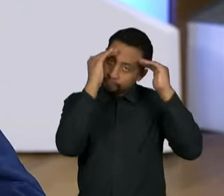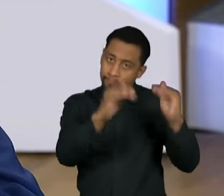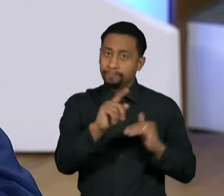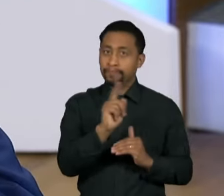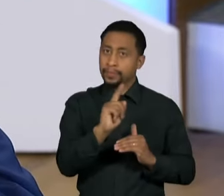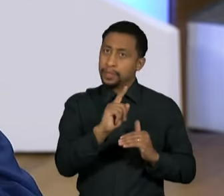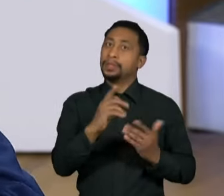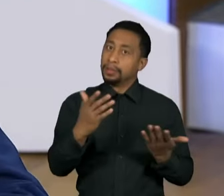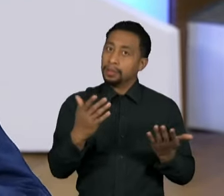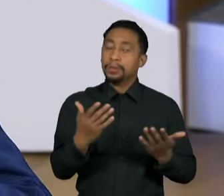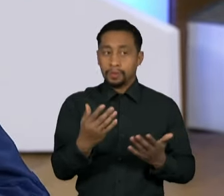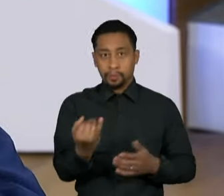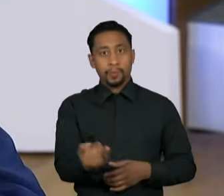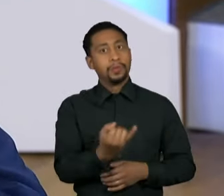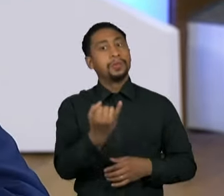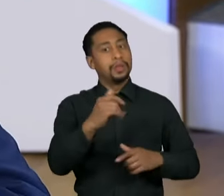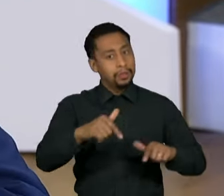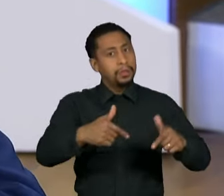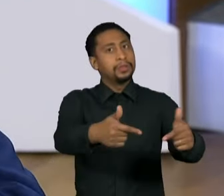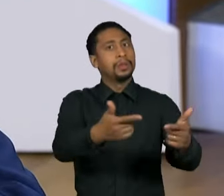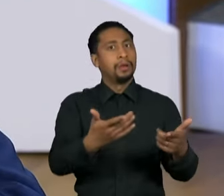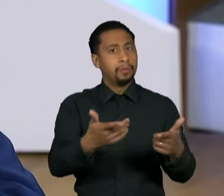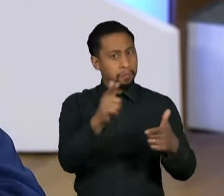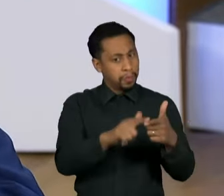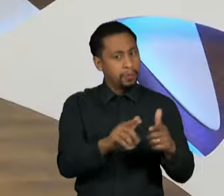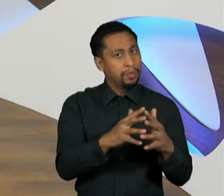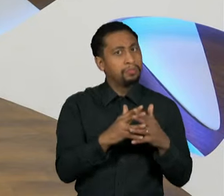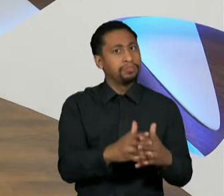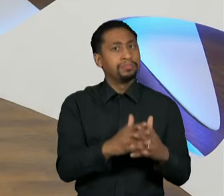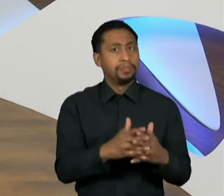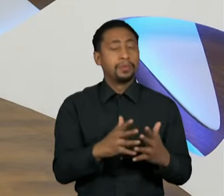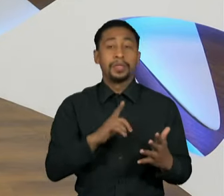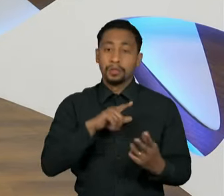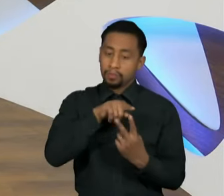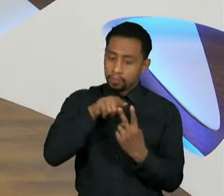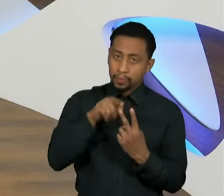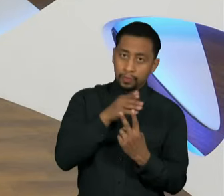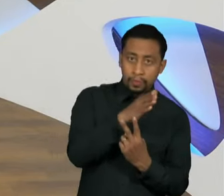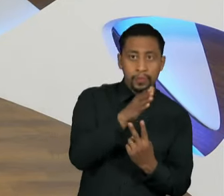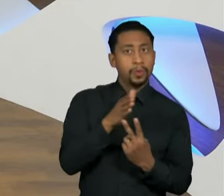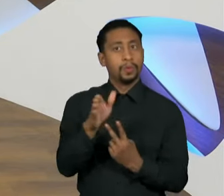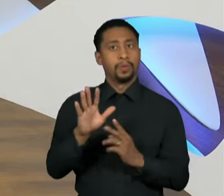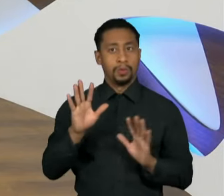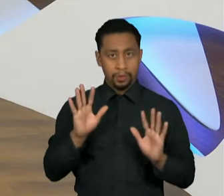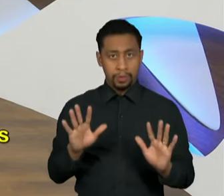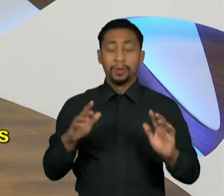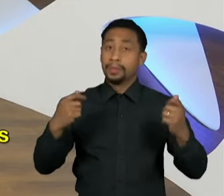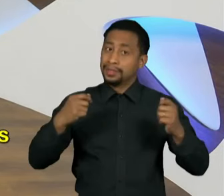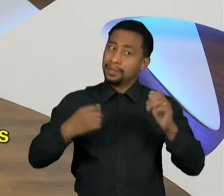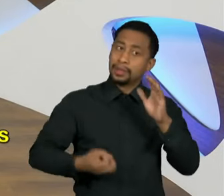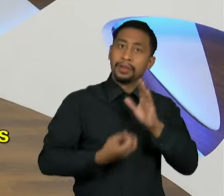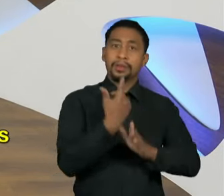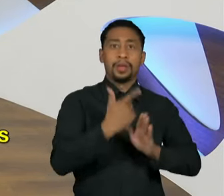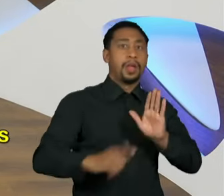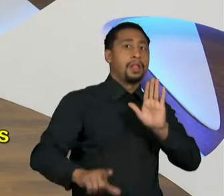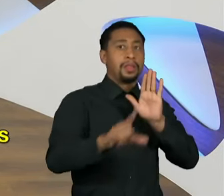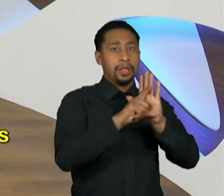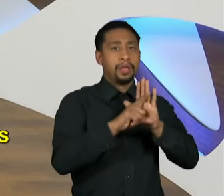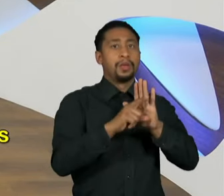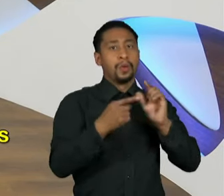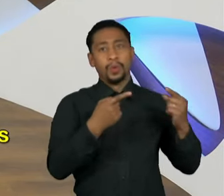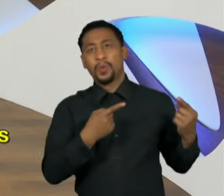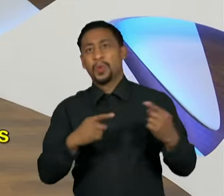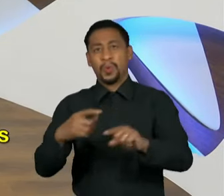So we have two tools. We have to revive vigorous antitrust enforcement to rein in the